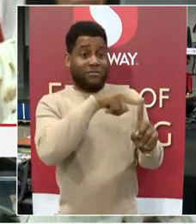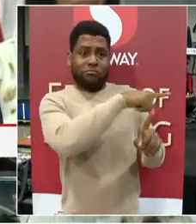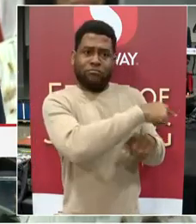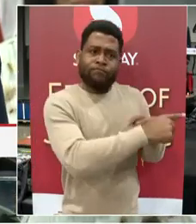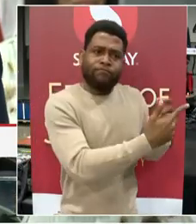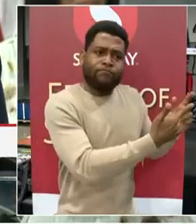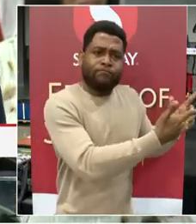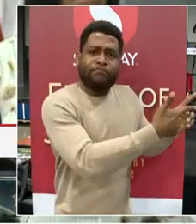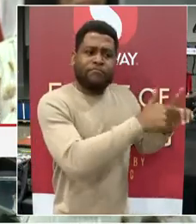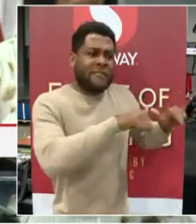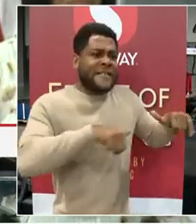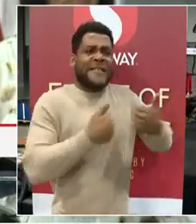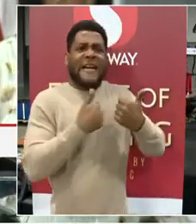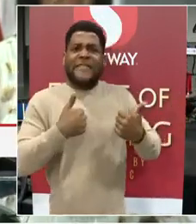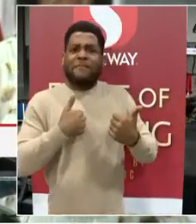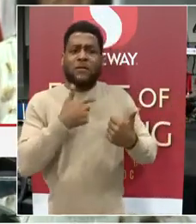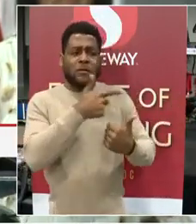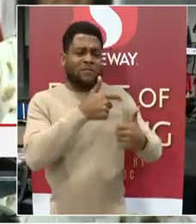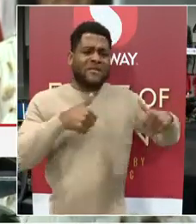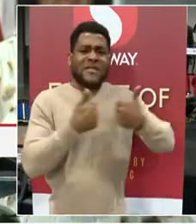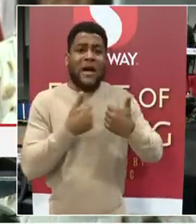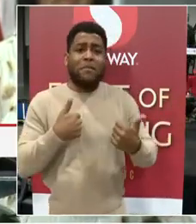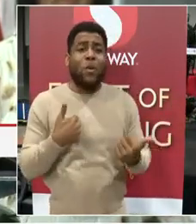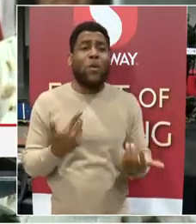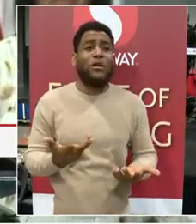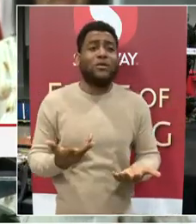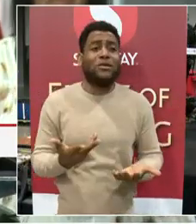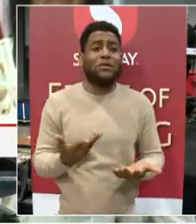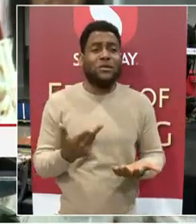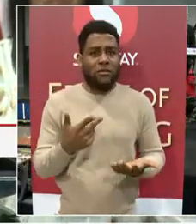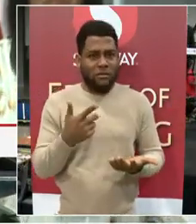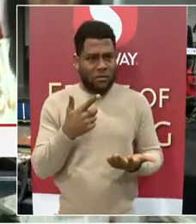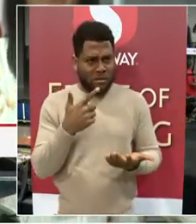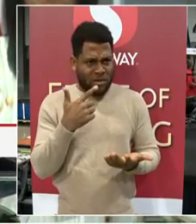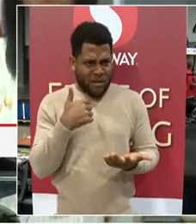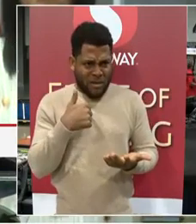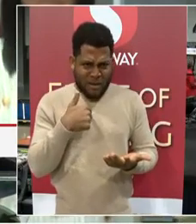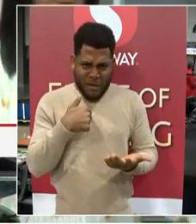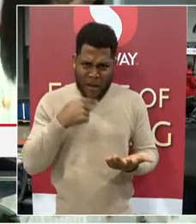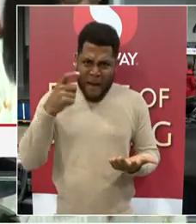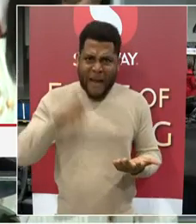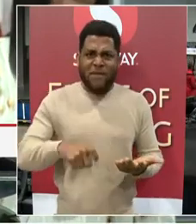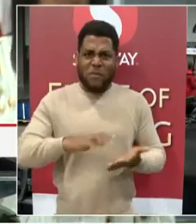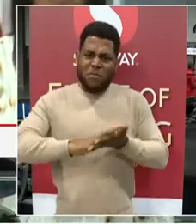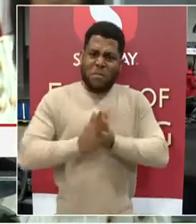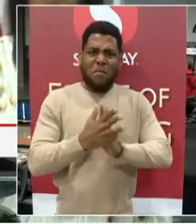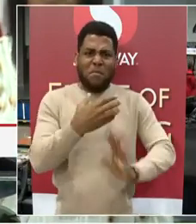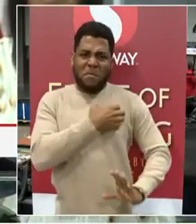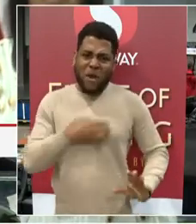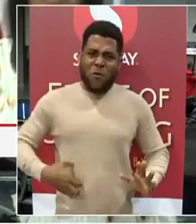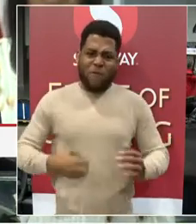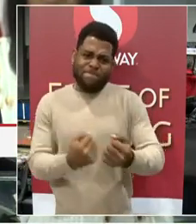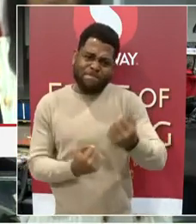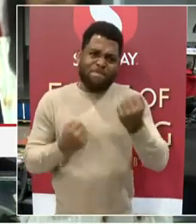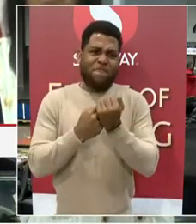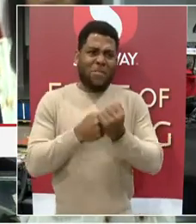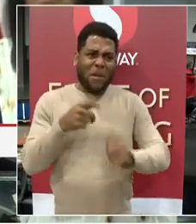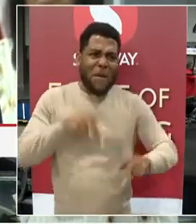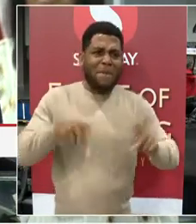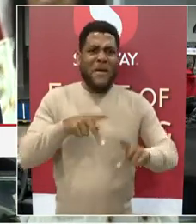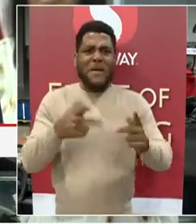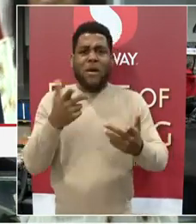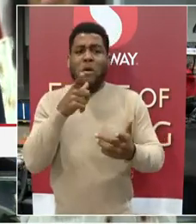that did most for the least, the last, and the lost. To be the mayor that did the most for Ward